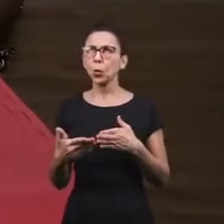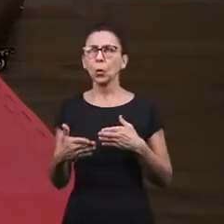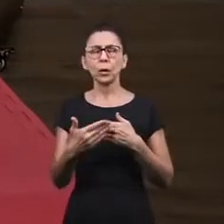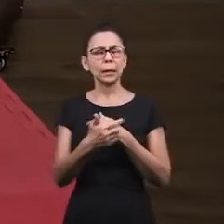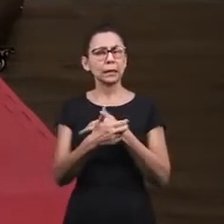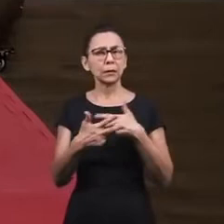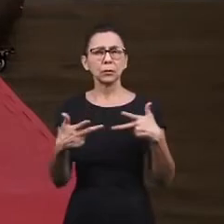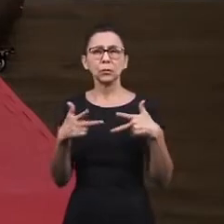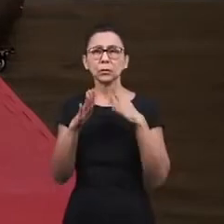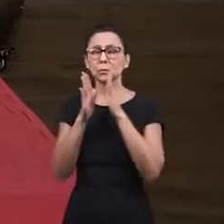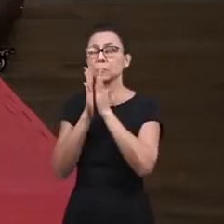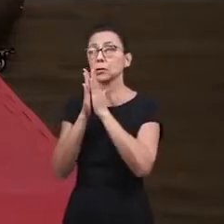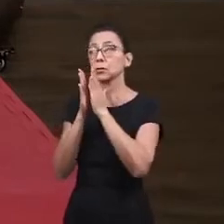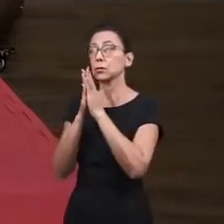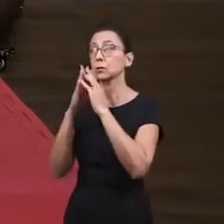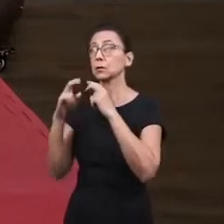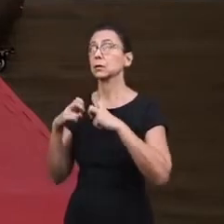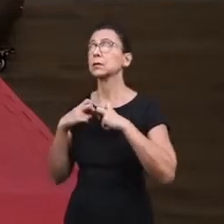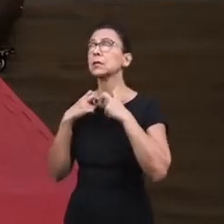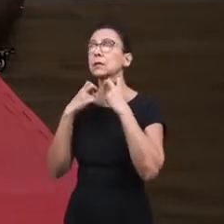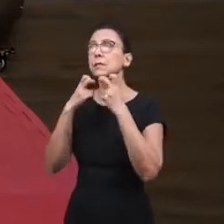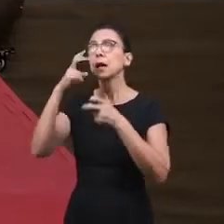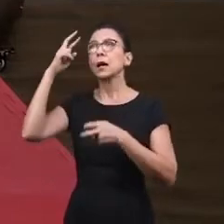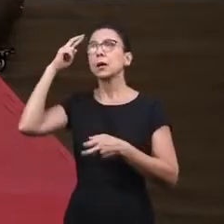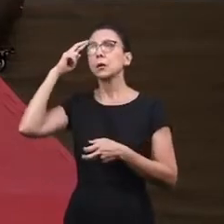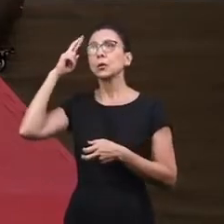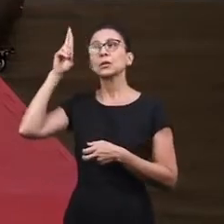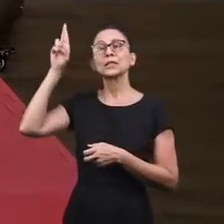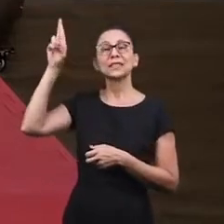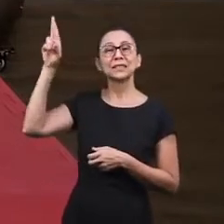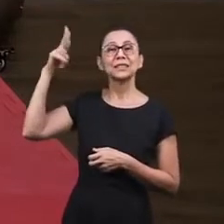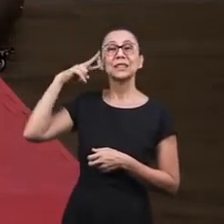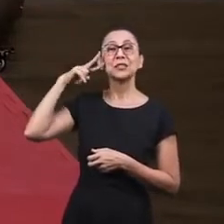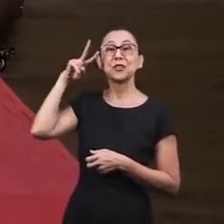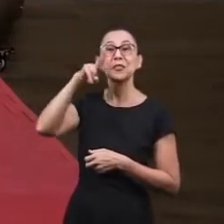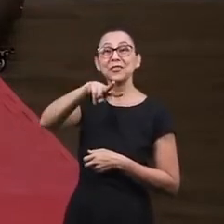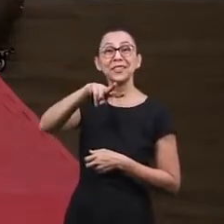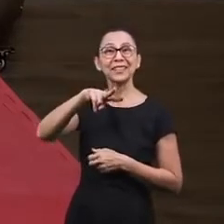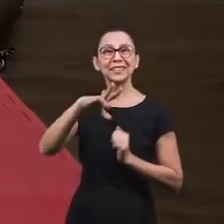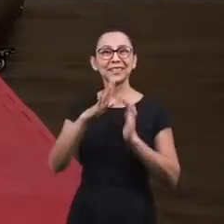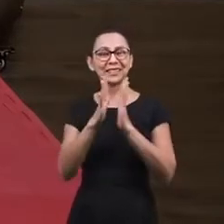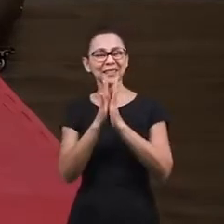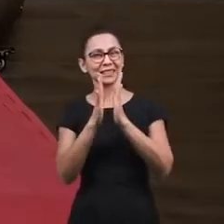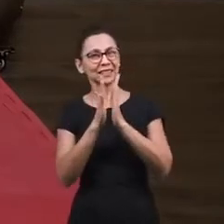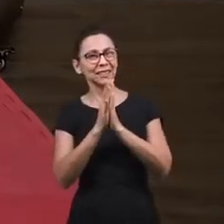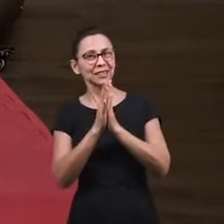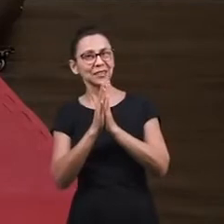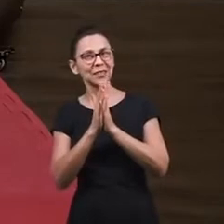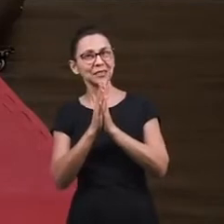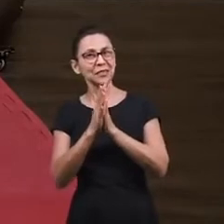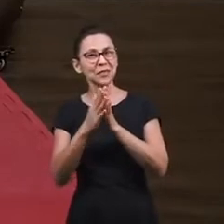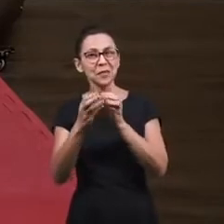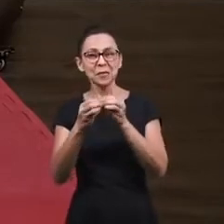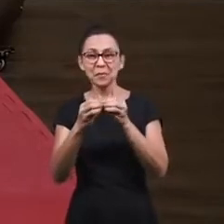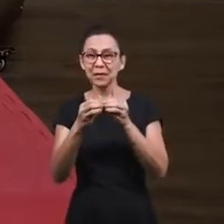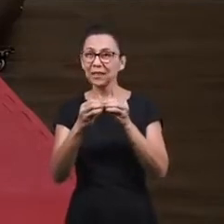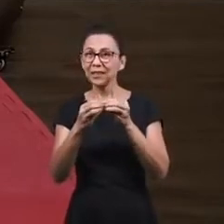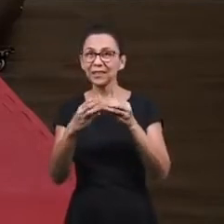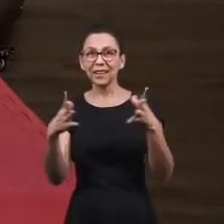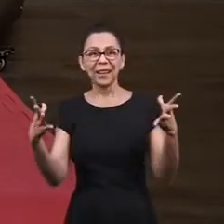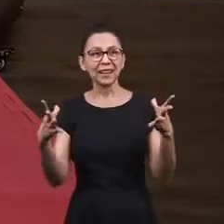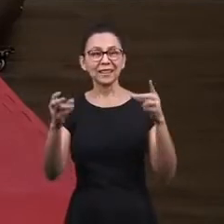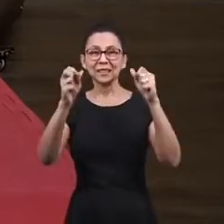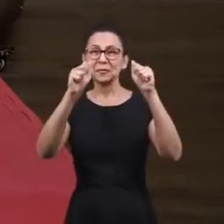pray. You can plead to the Lord, and God will hear your prayer. And he will operate